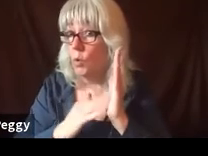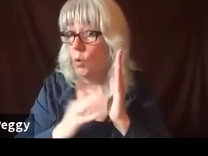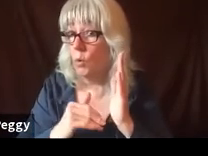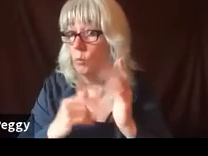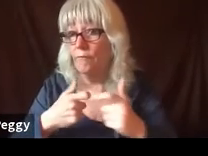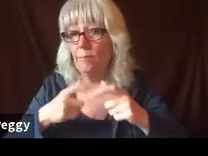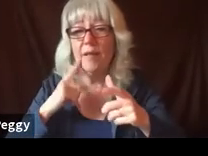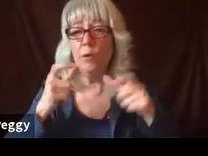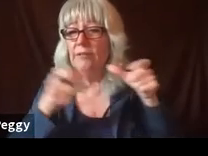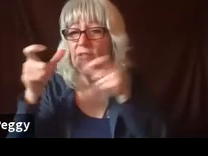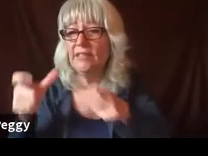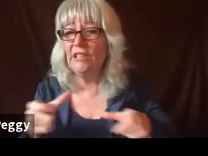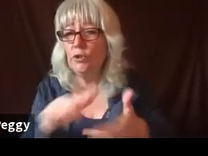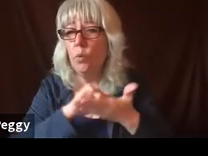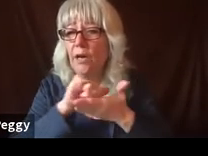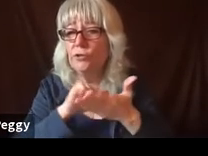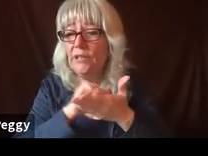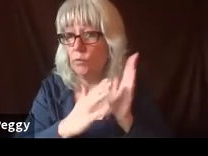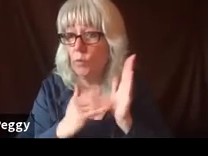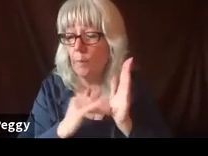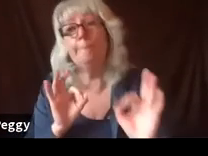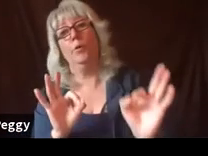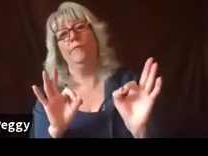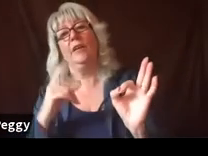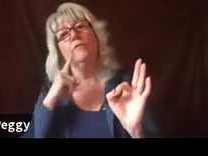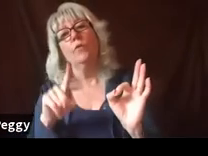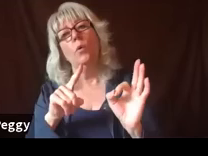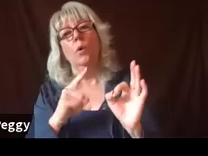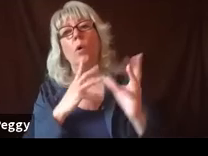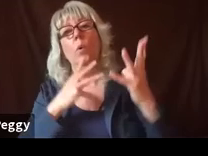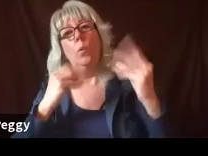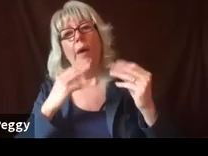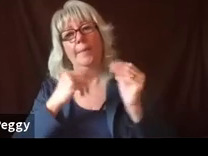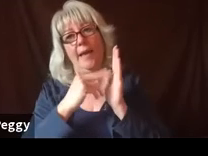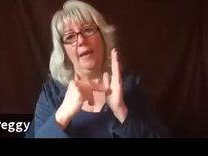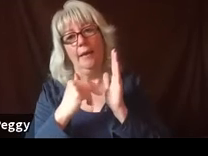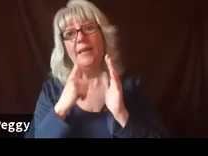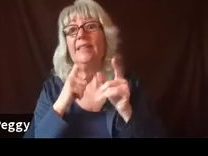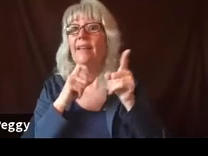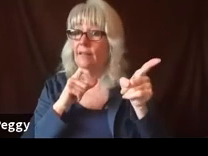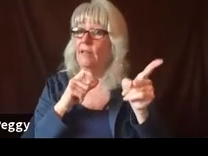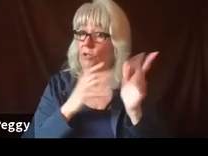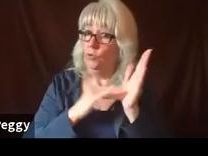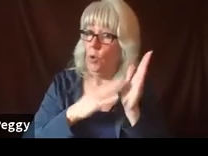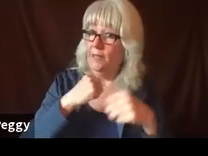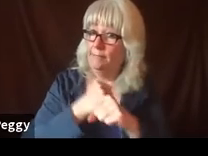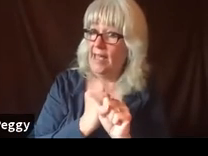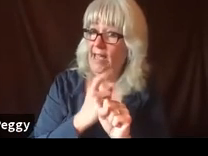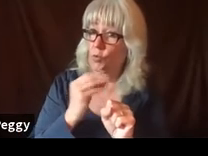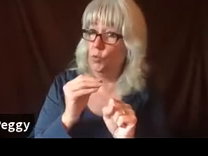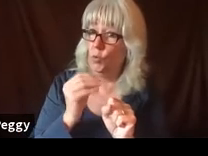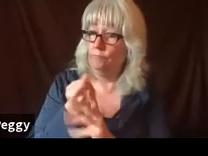soap is the best thing for cleaning wet paint, because dish soap is made to